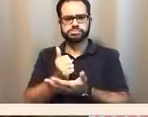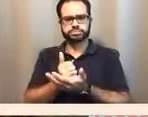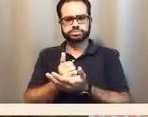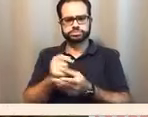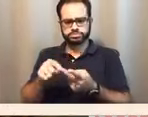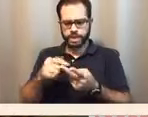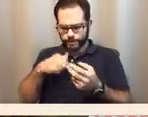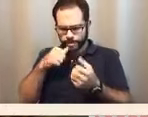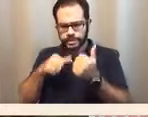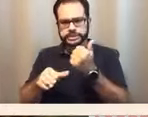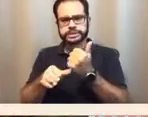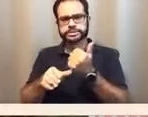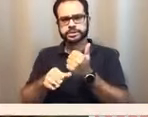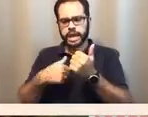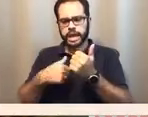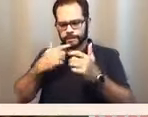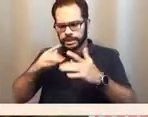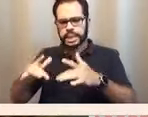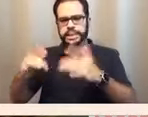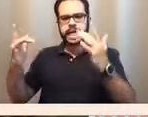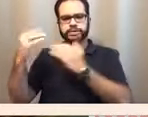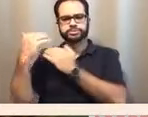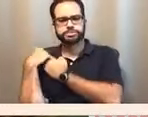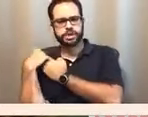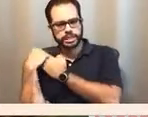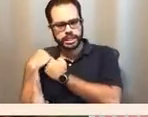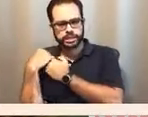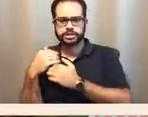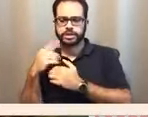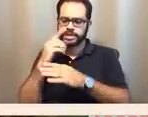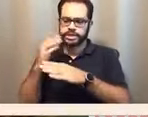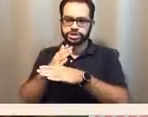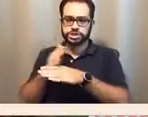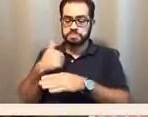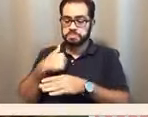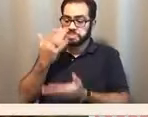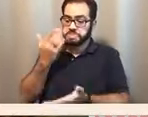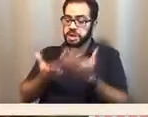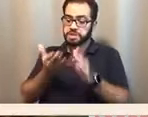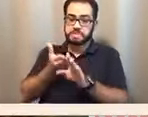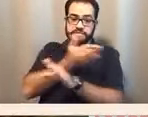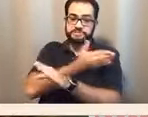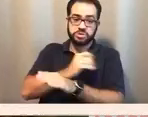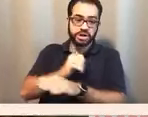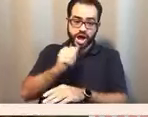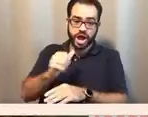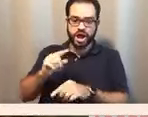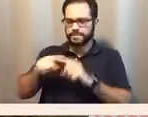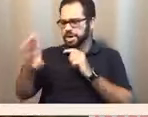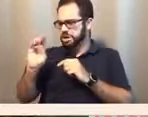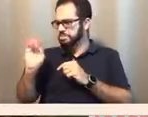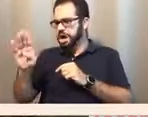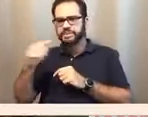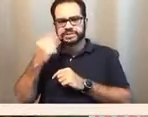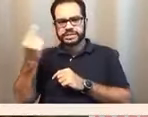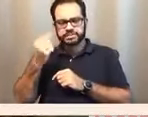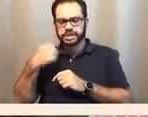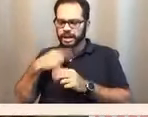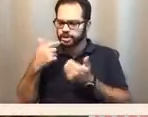going to lighten the load. I may not have done it in the past, but Bob said something. Let me get more